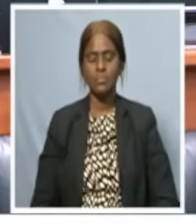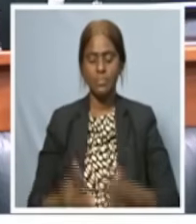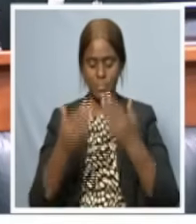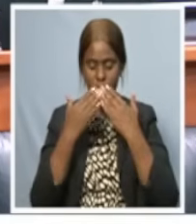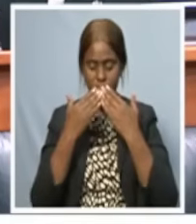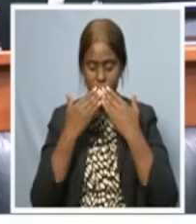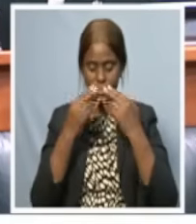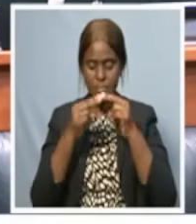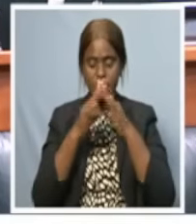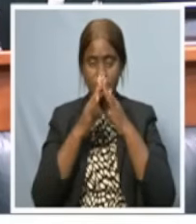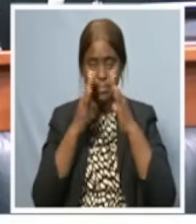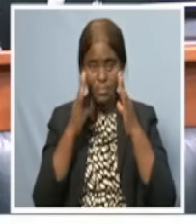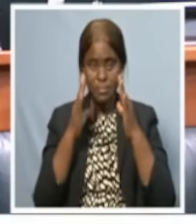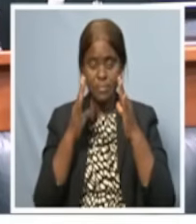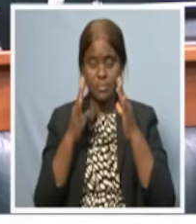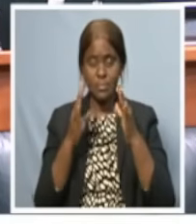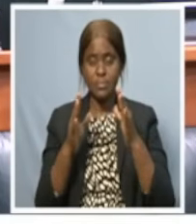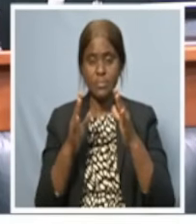Thank you very much,